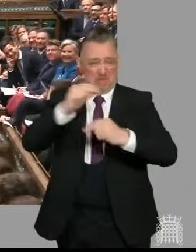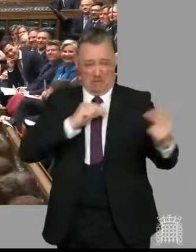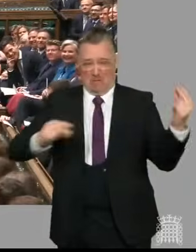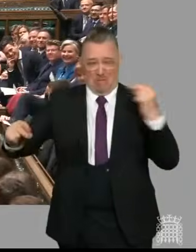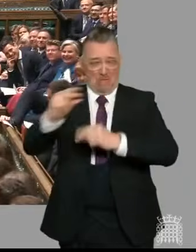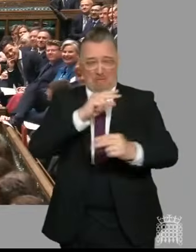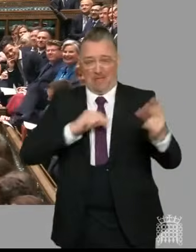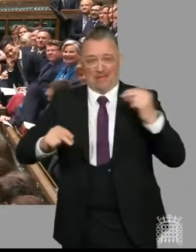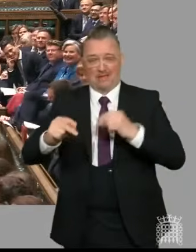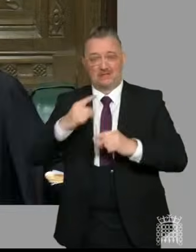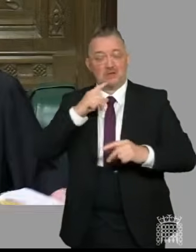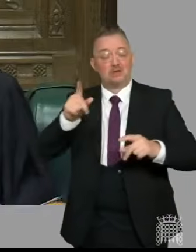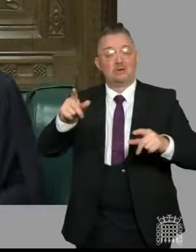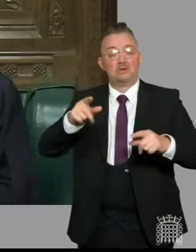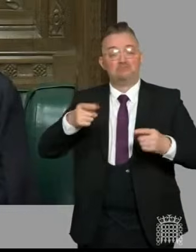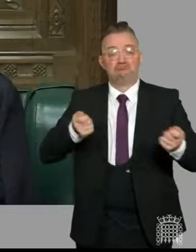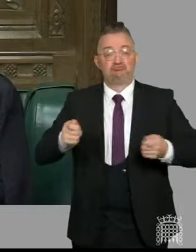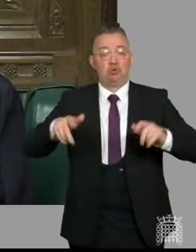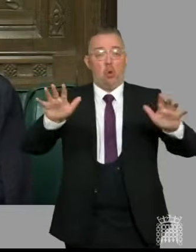of Order.